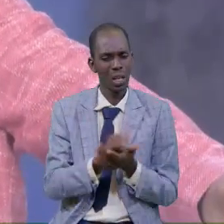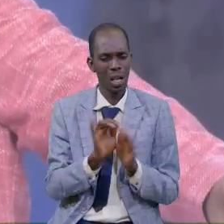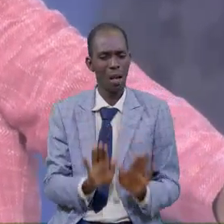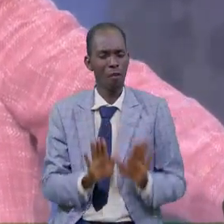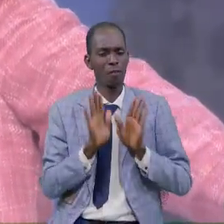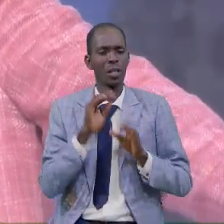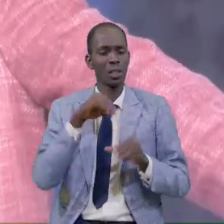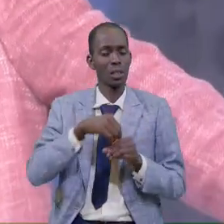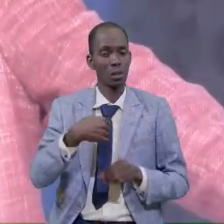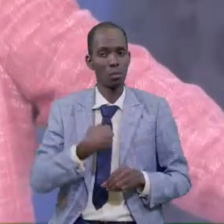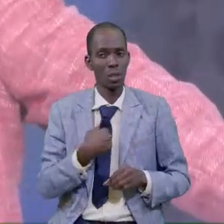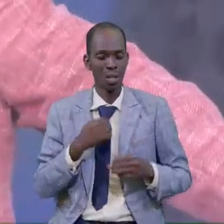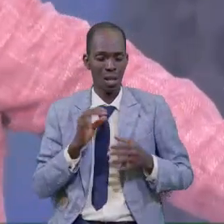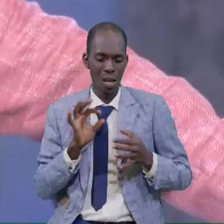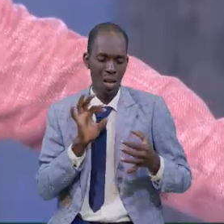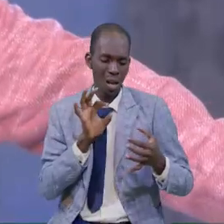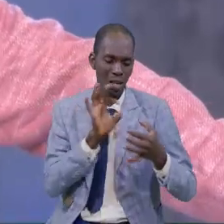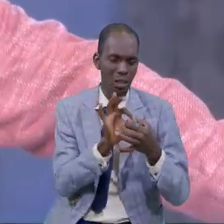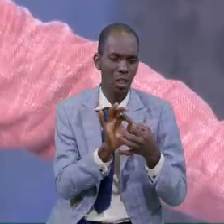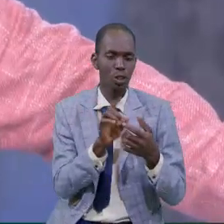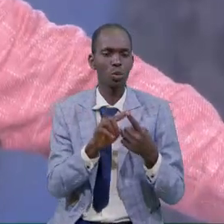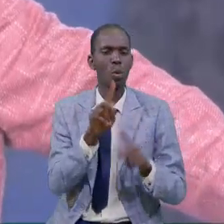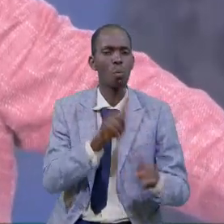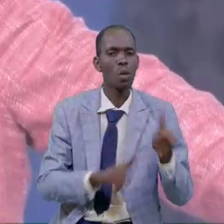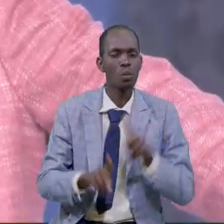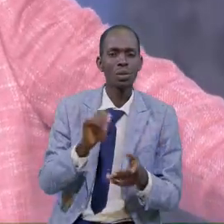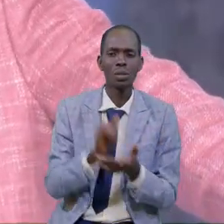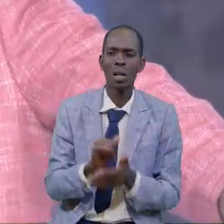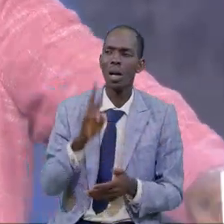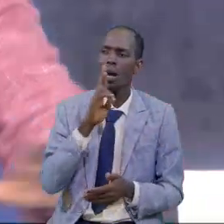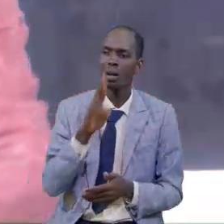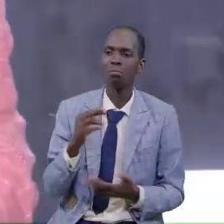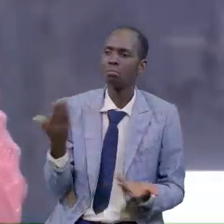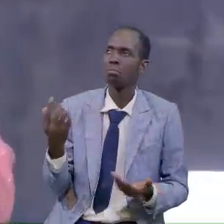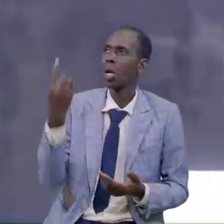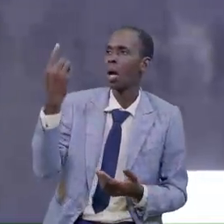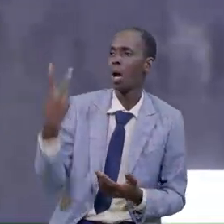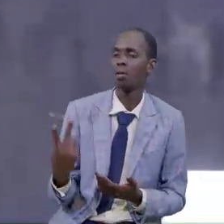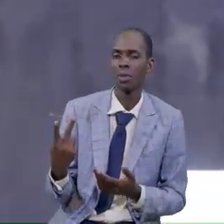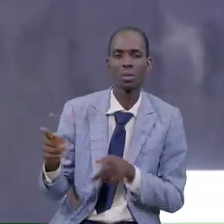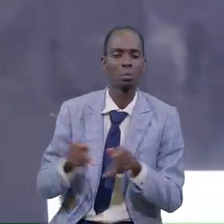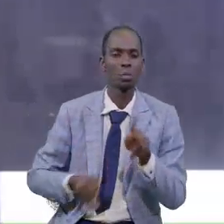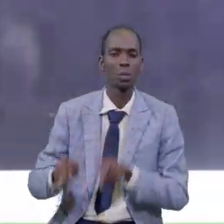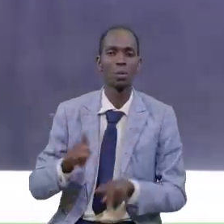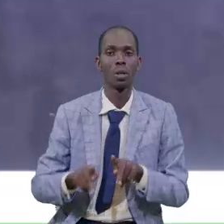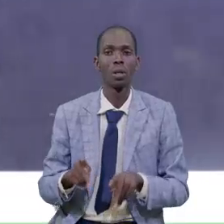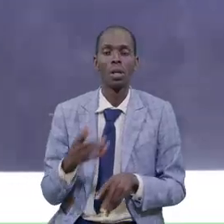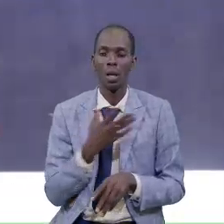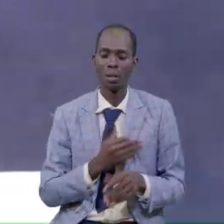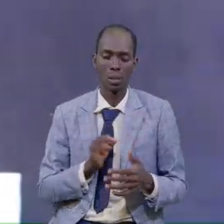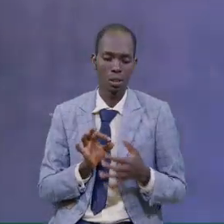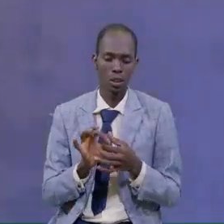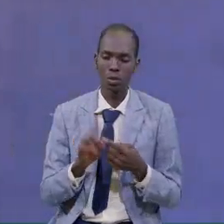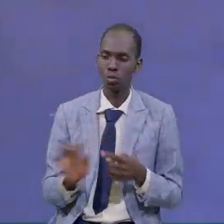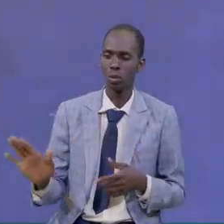to people who are mediocres themselves, and they are attached to mediocrity. I knew if